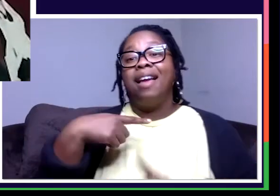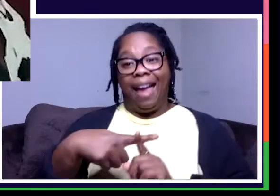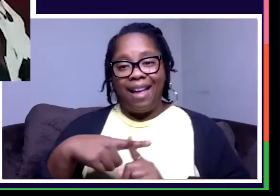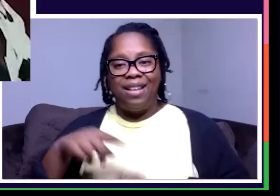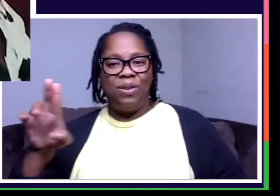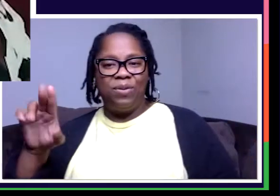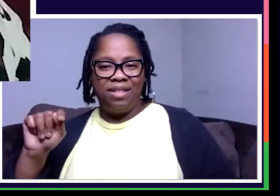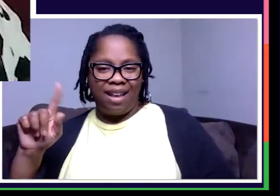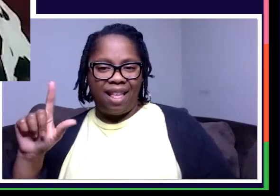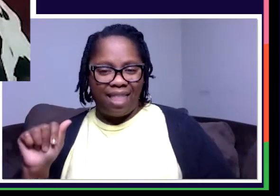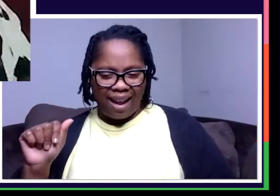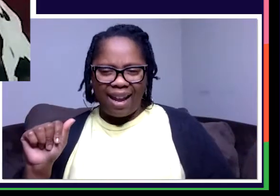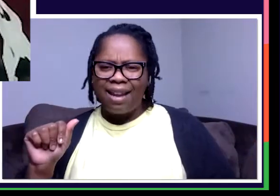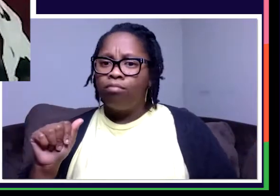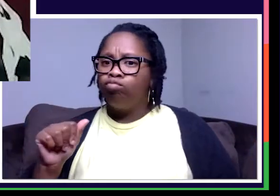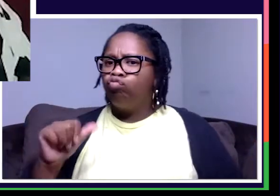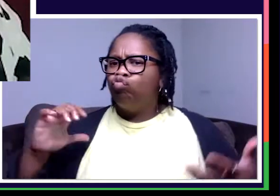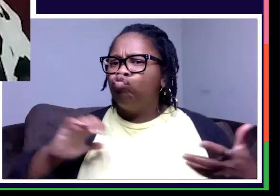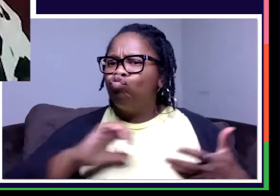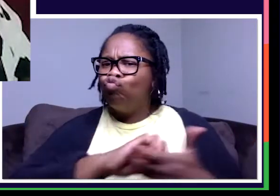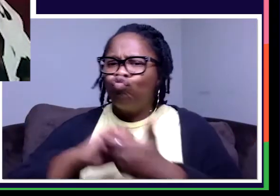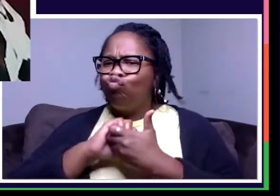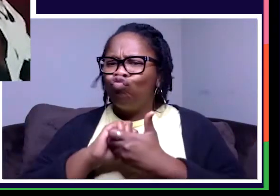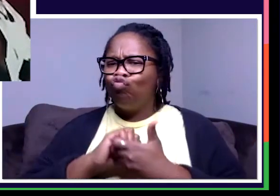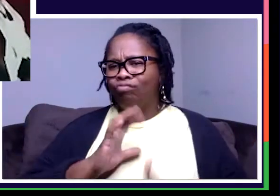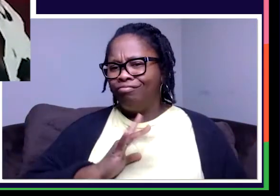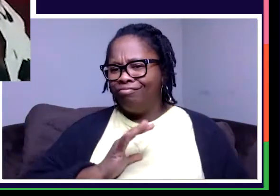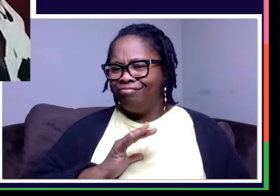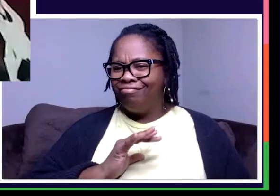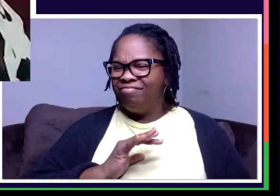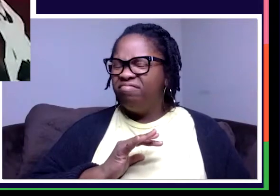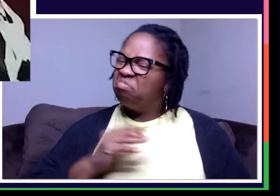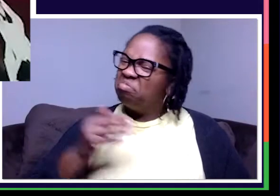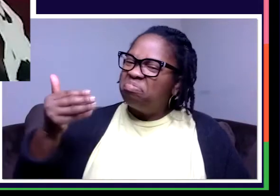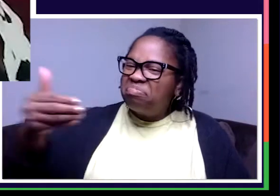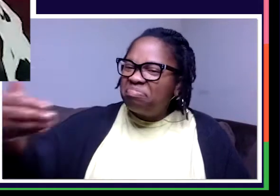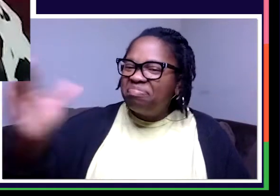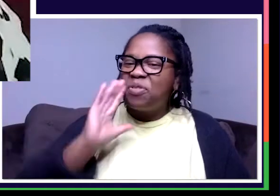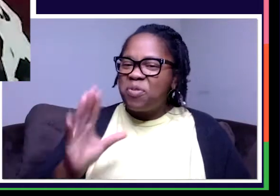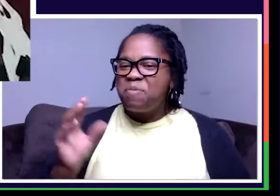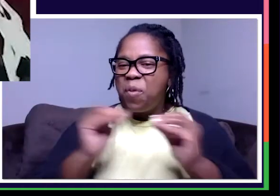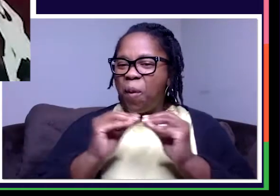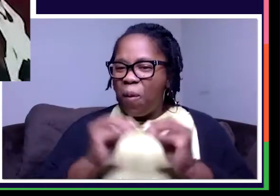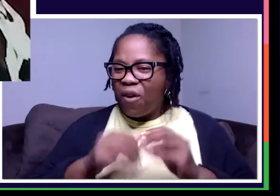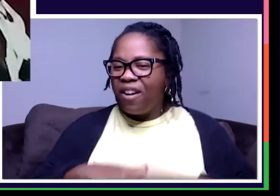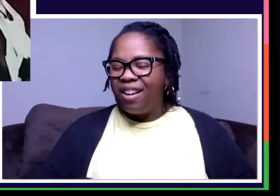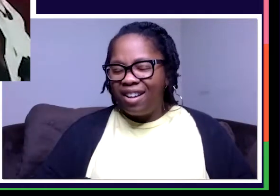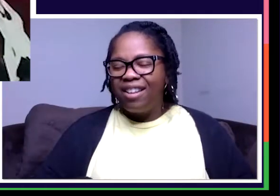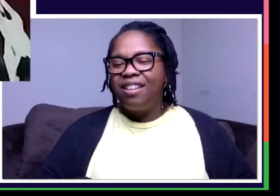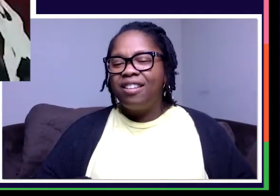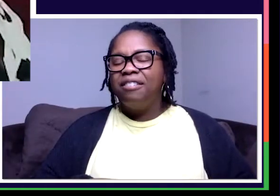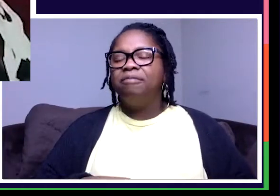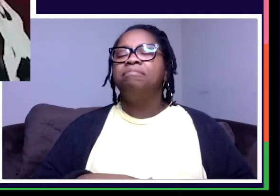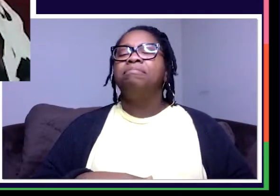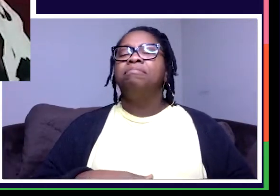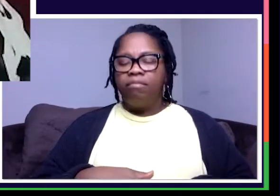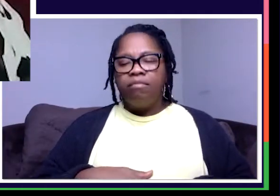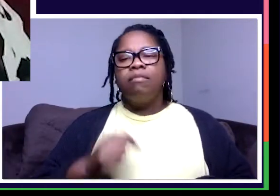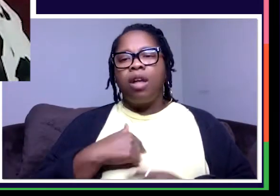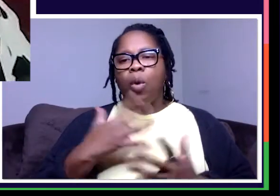Services, and UTLA. And it was a great collaboration. We'll do more in the